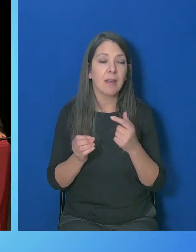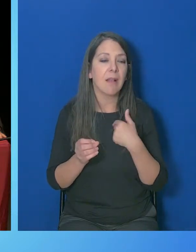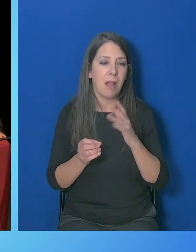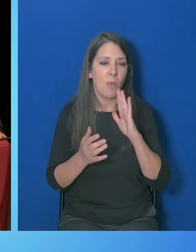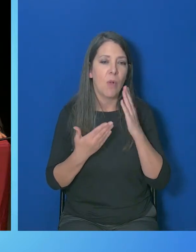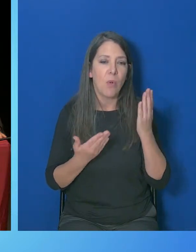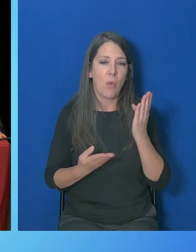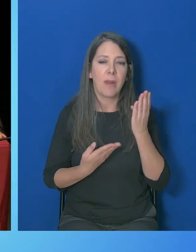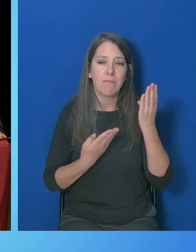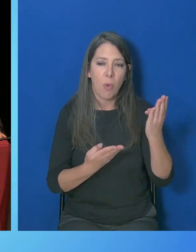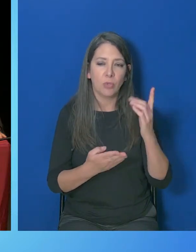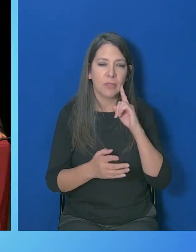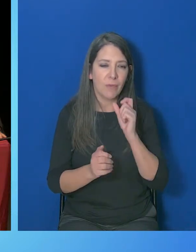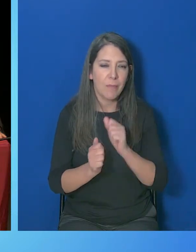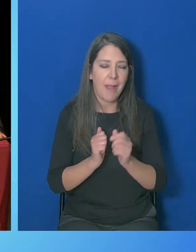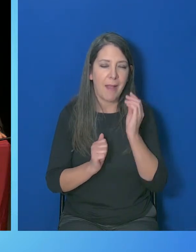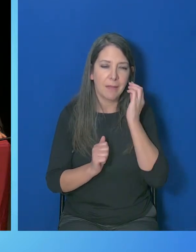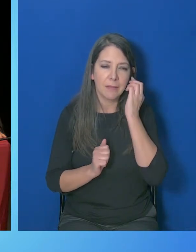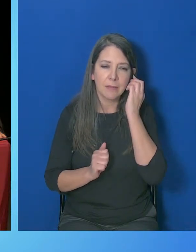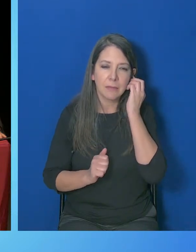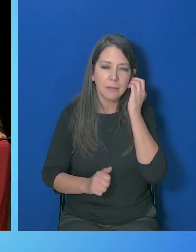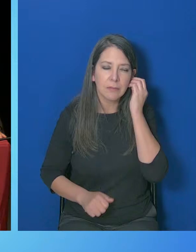motion.